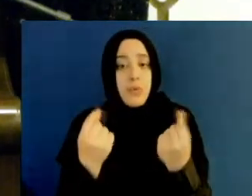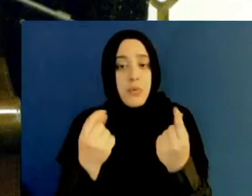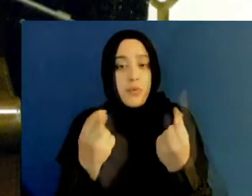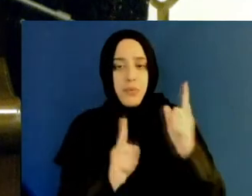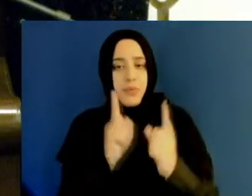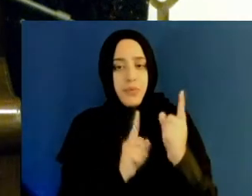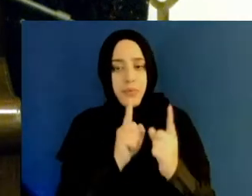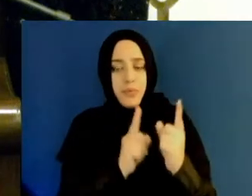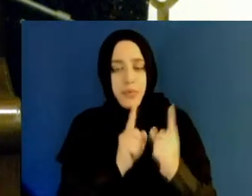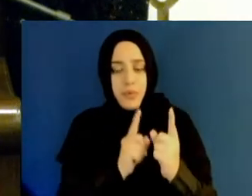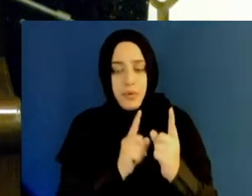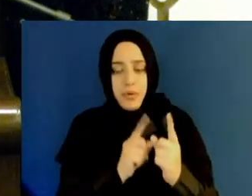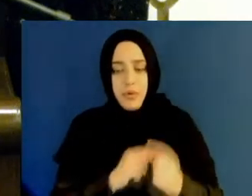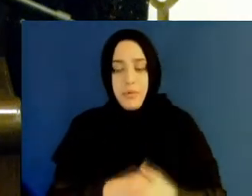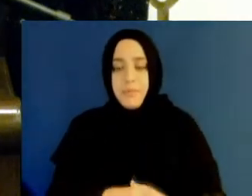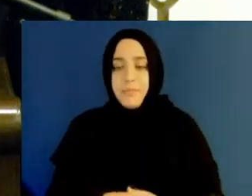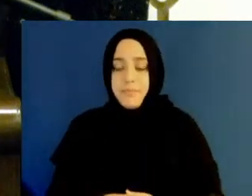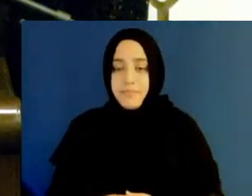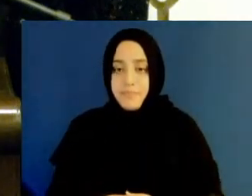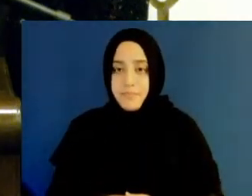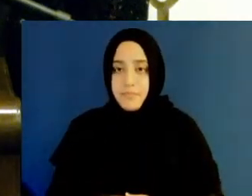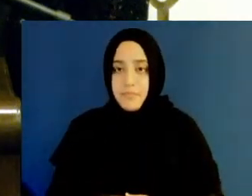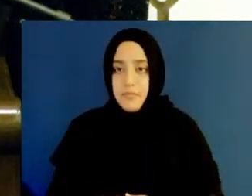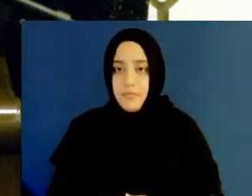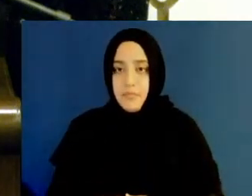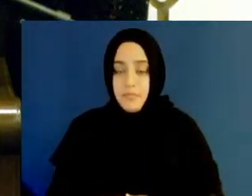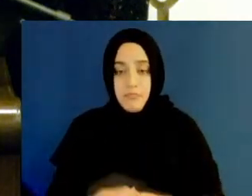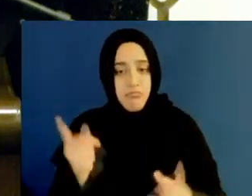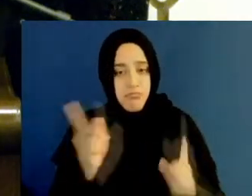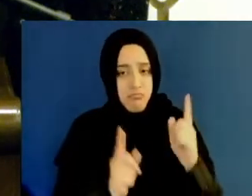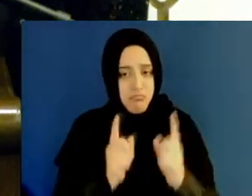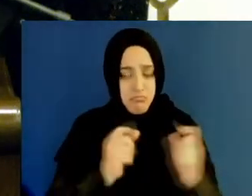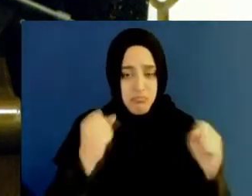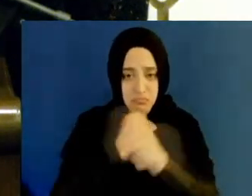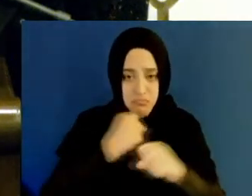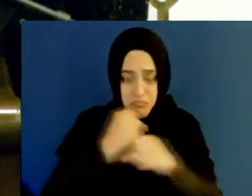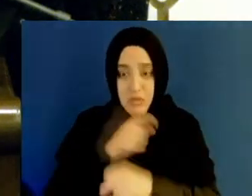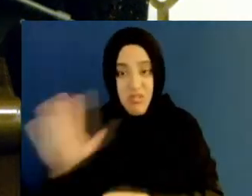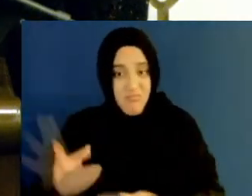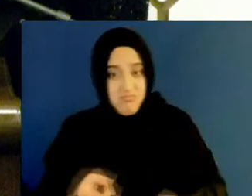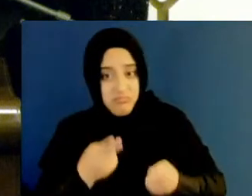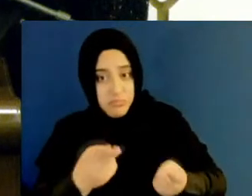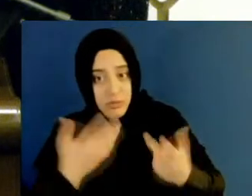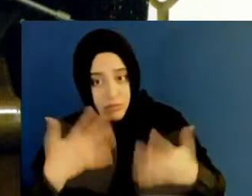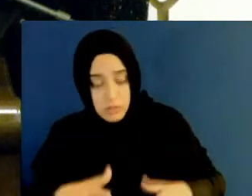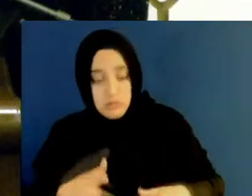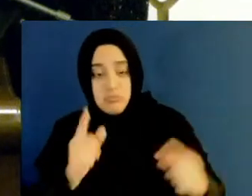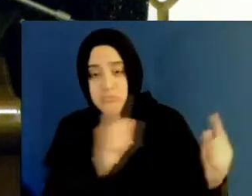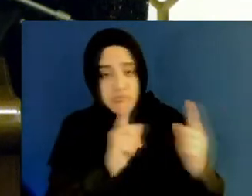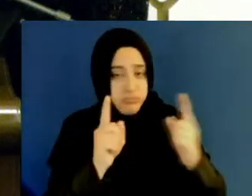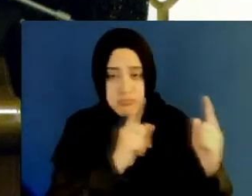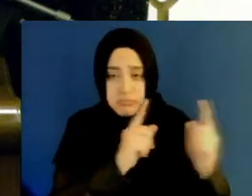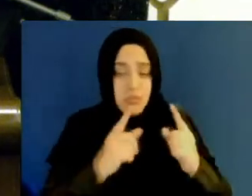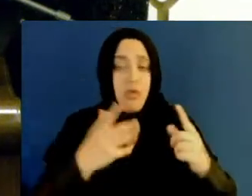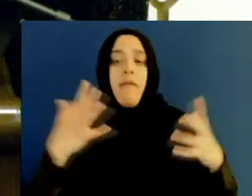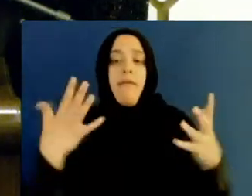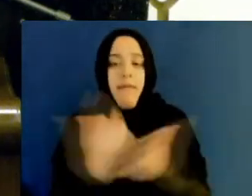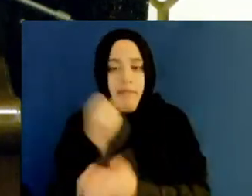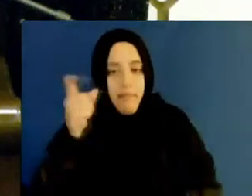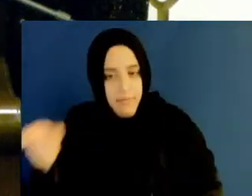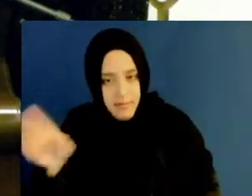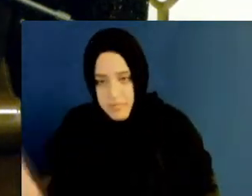al-Hussein. Victory was registered for Imam al-Hussein, and after Imam al-Hussein's camp, physical victory, we're saying.